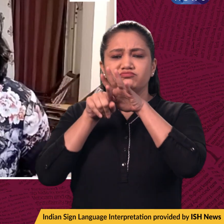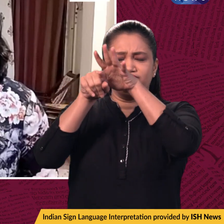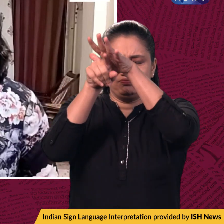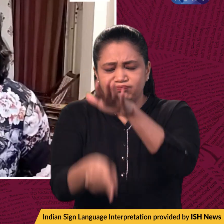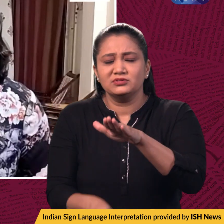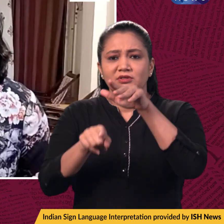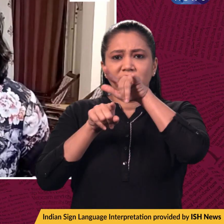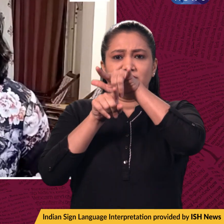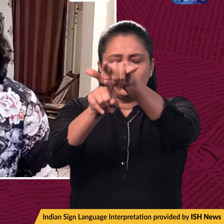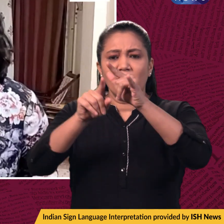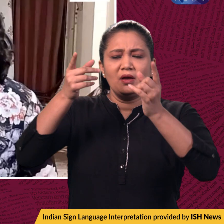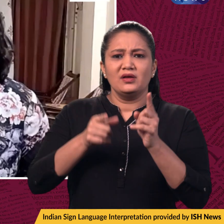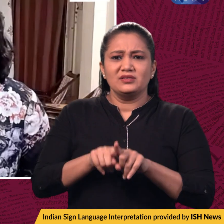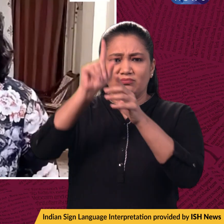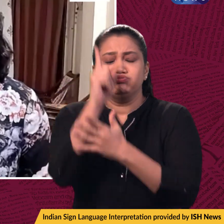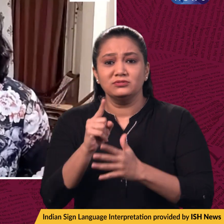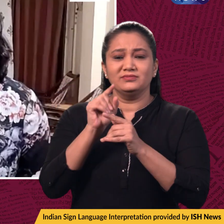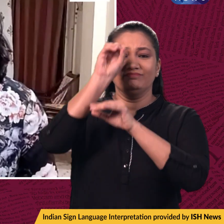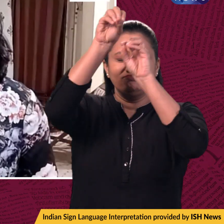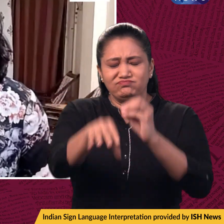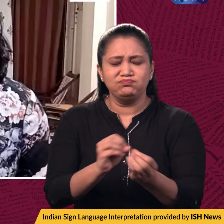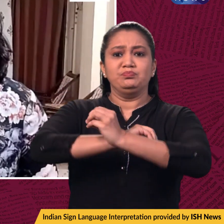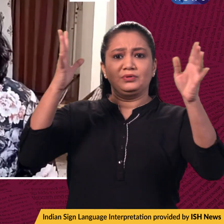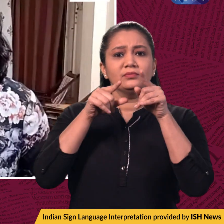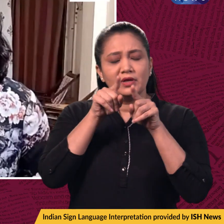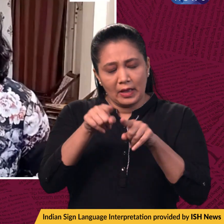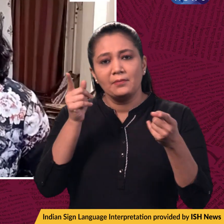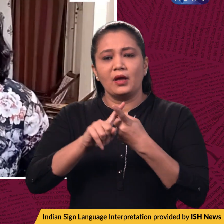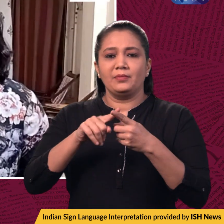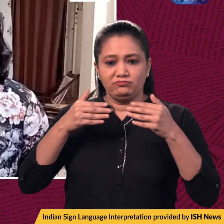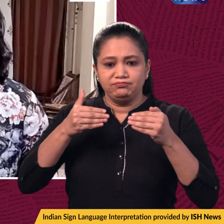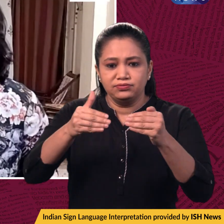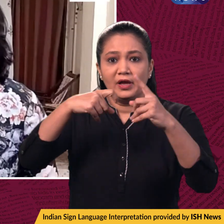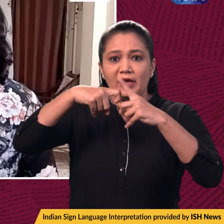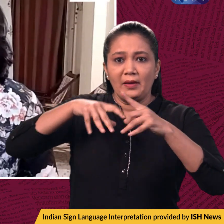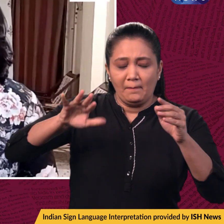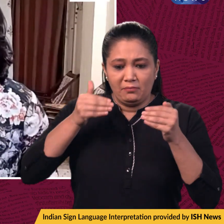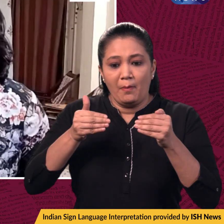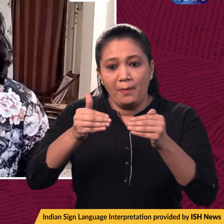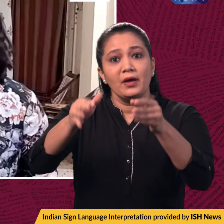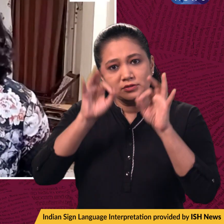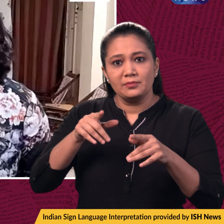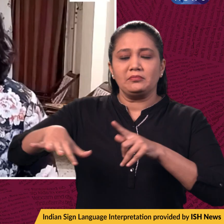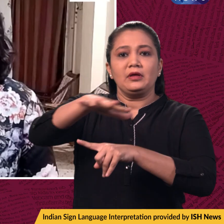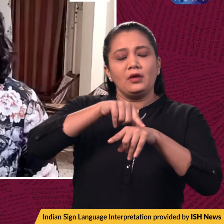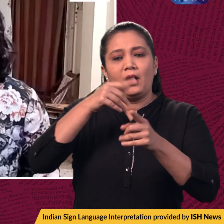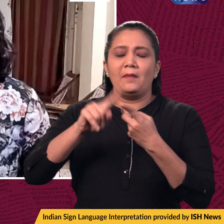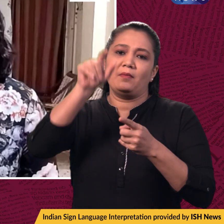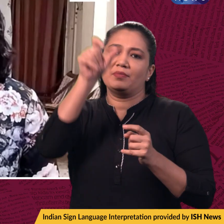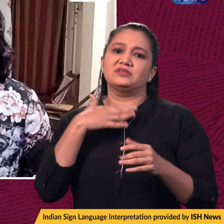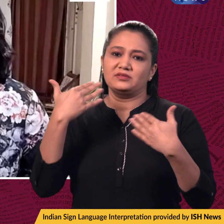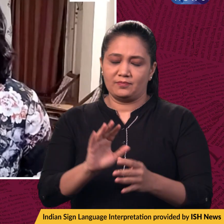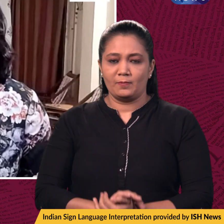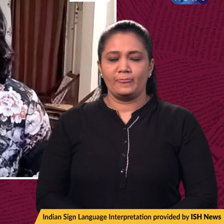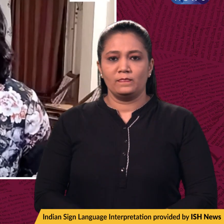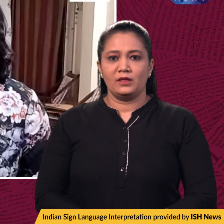is believed to be artillery shelling as Russian forces edge closer to the heart of Ukraine's capital.